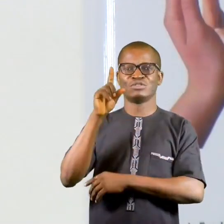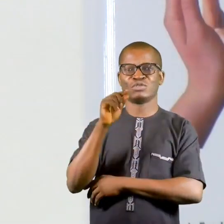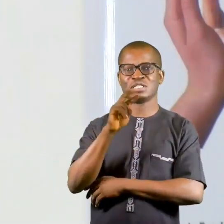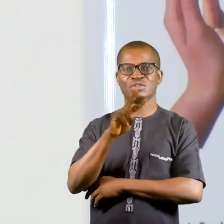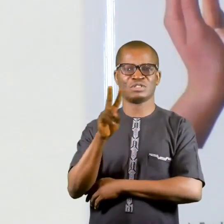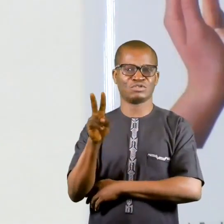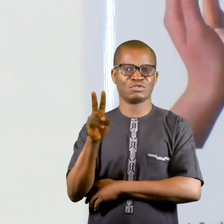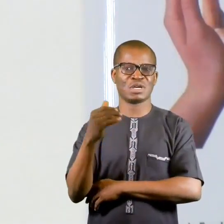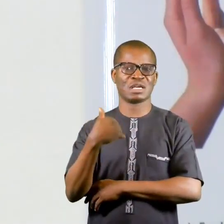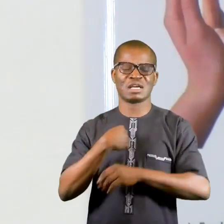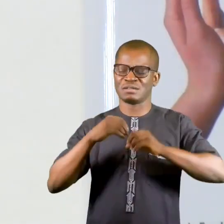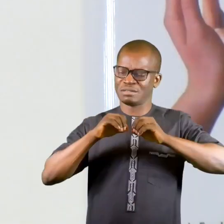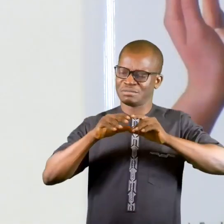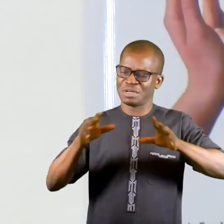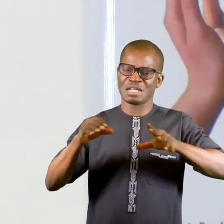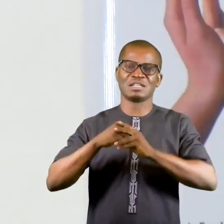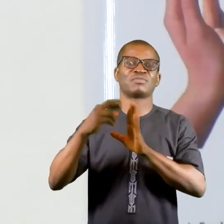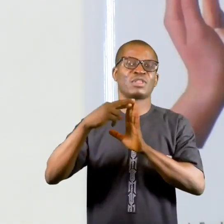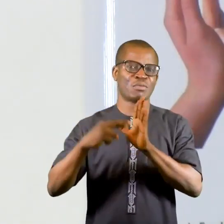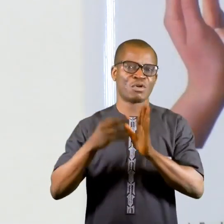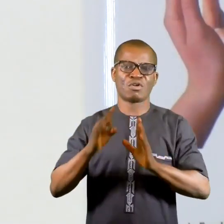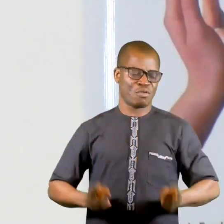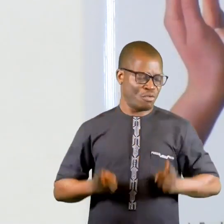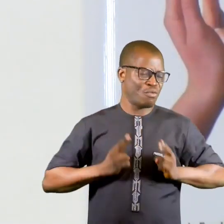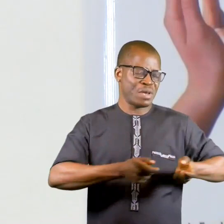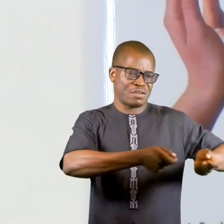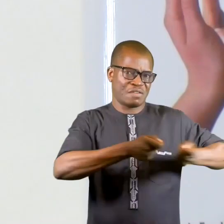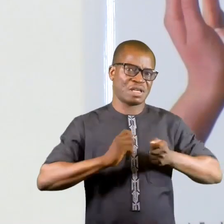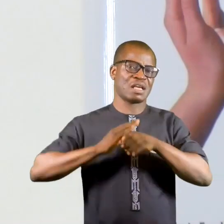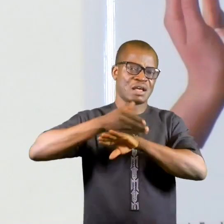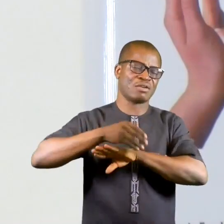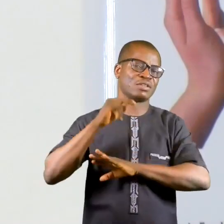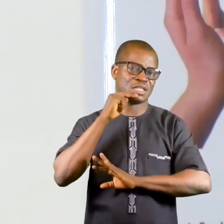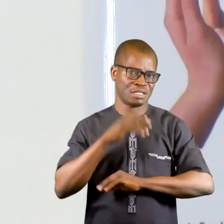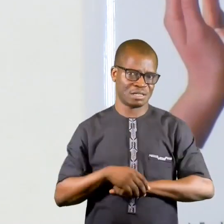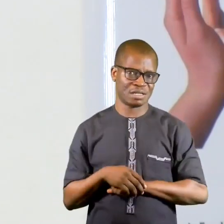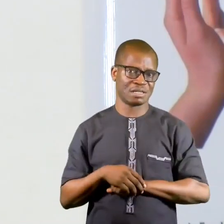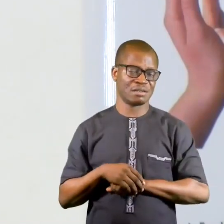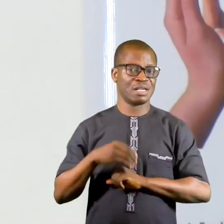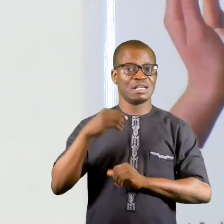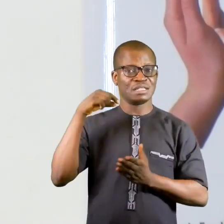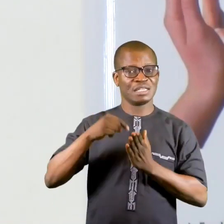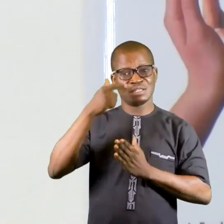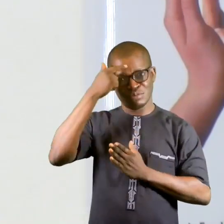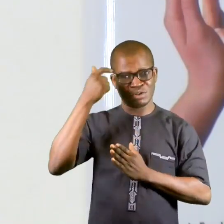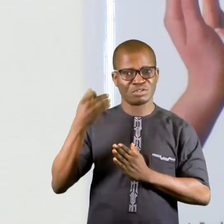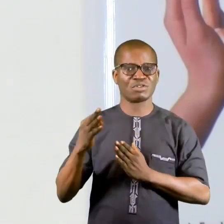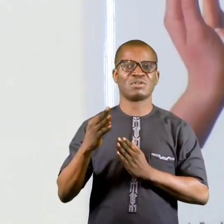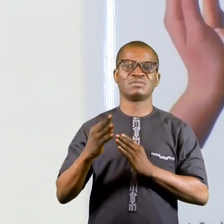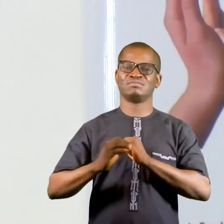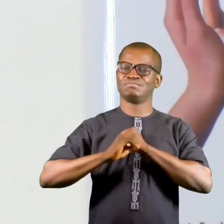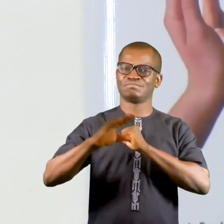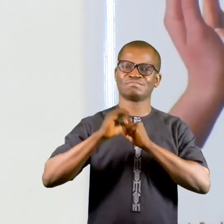In 2022, there was a surge in the reportage of human trafficking across the country. And this was because of the